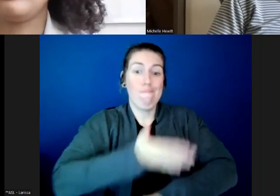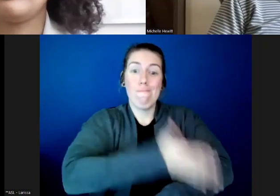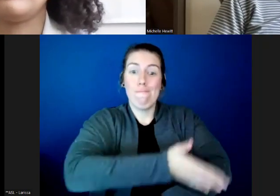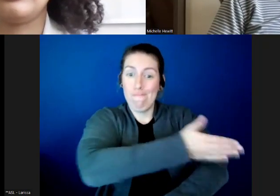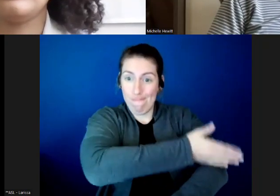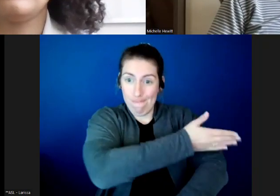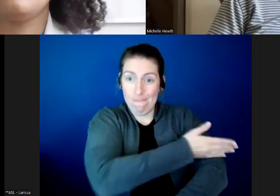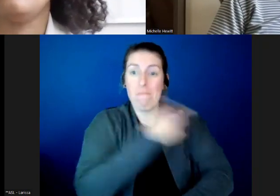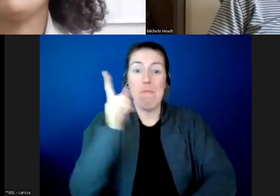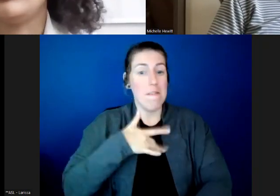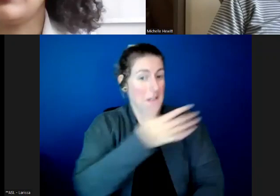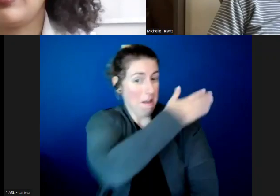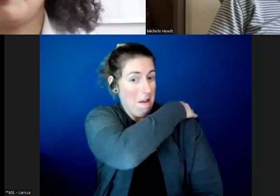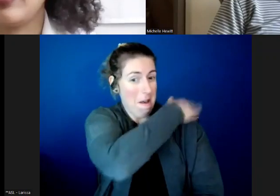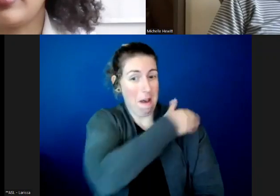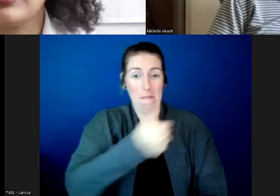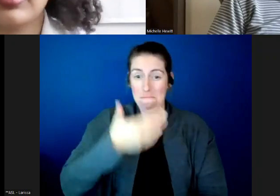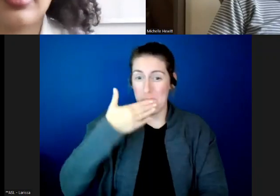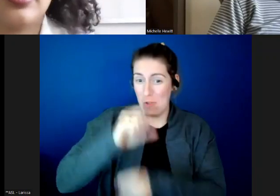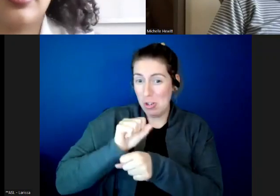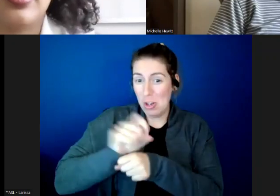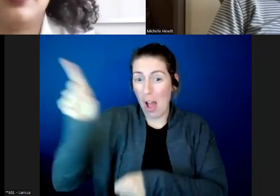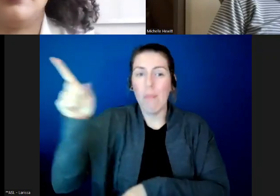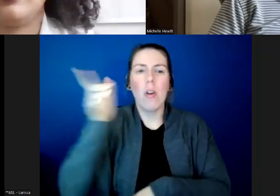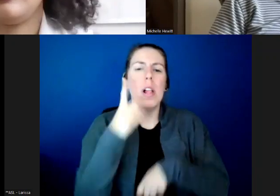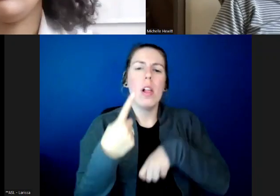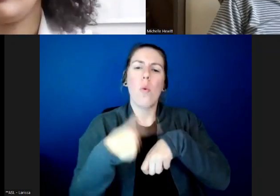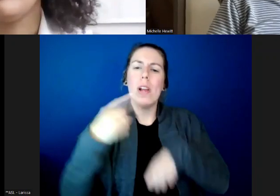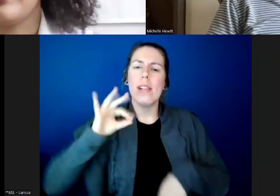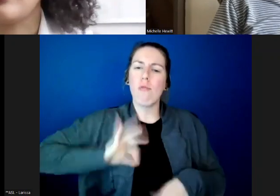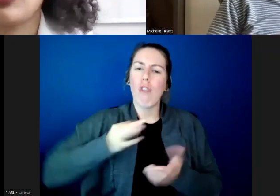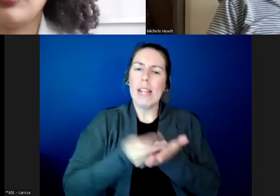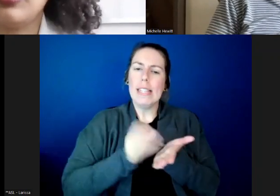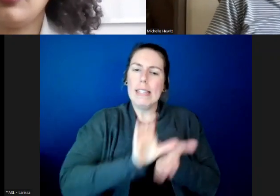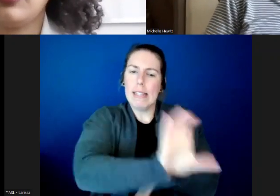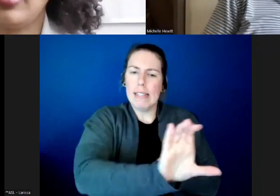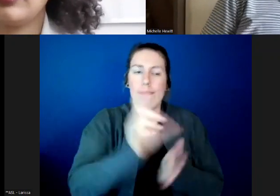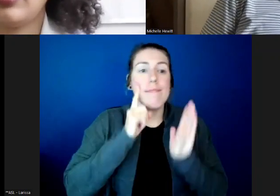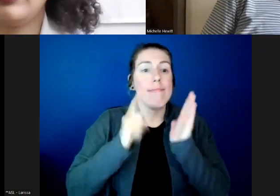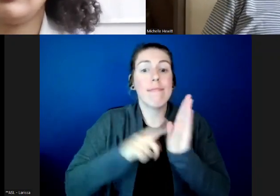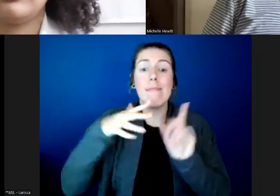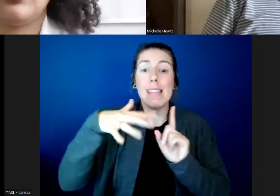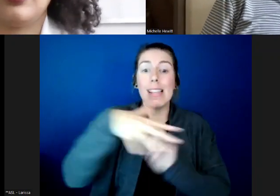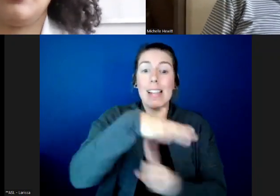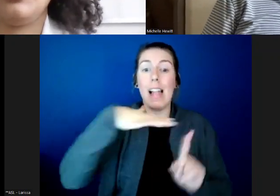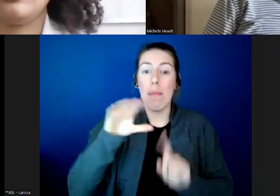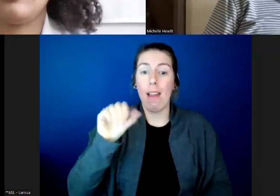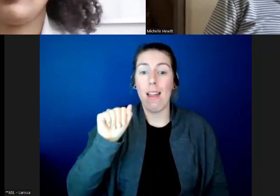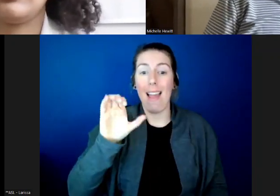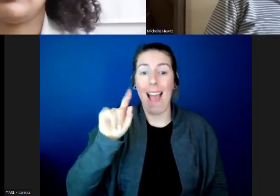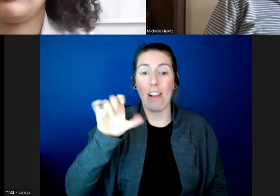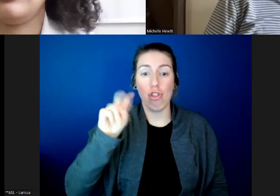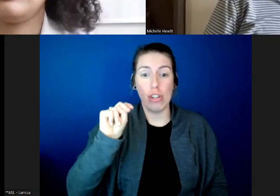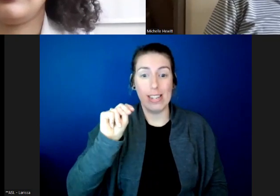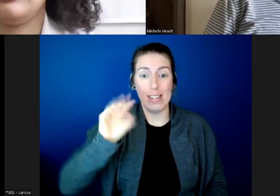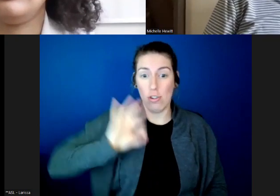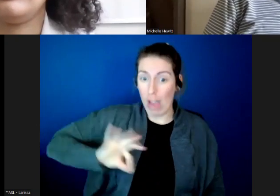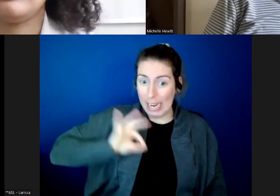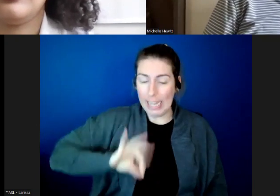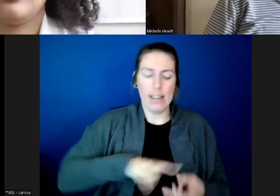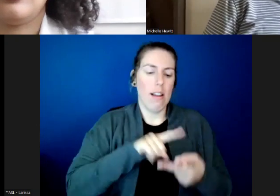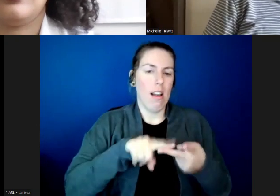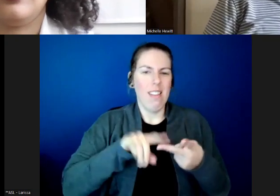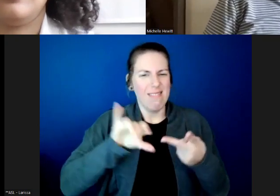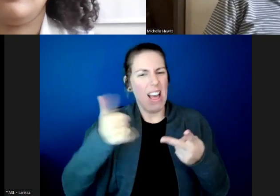pat on the back is like those one-time credits, like climate action tax credit or other credits like that.